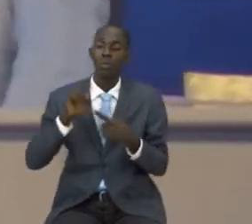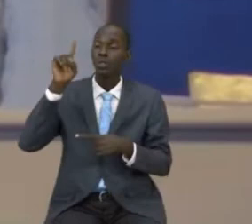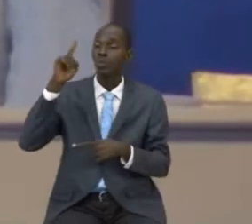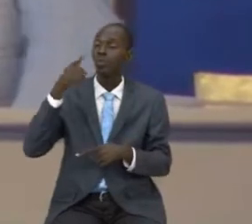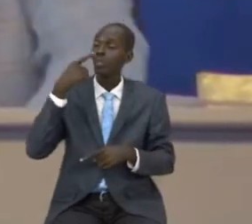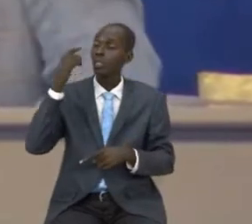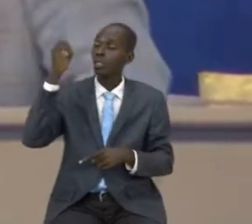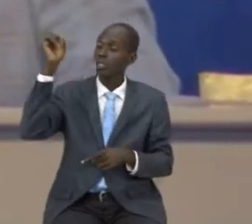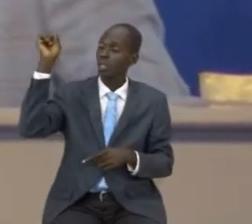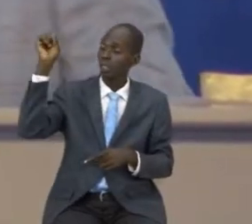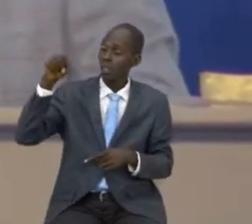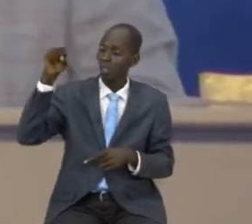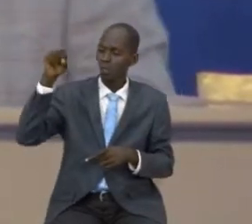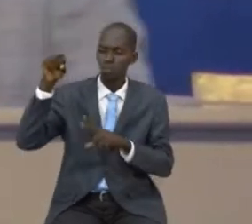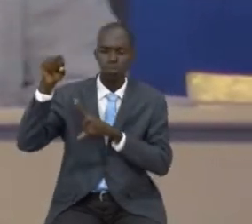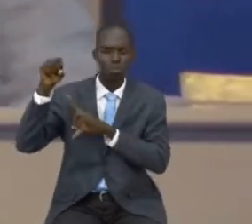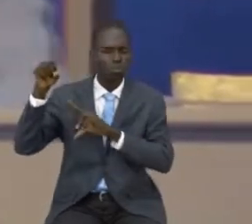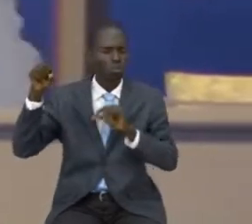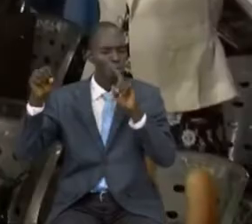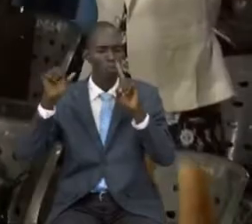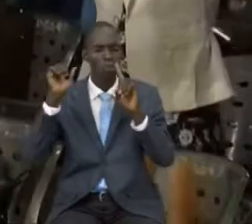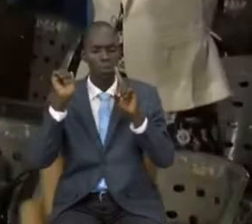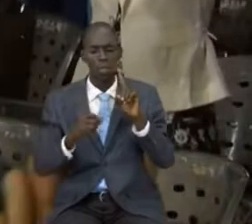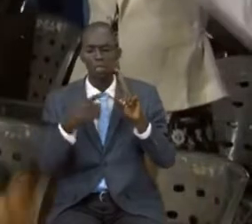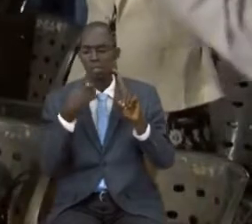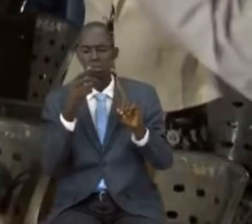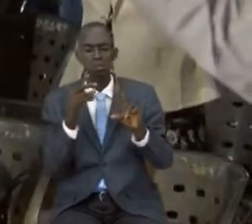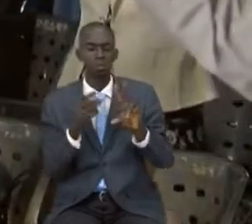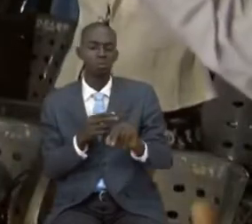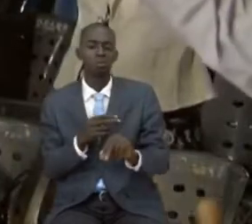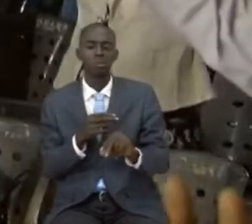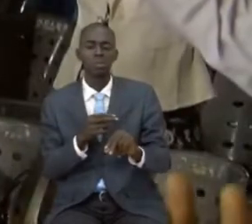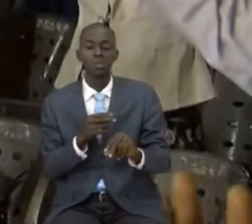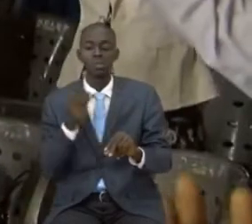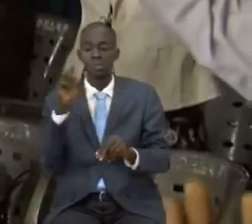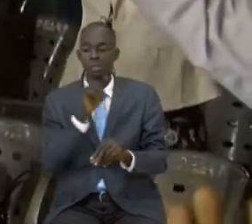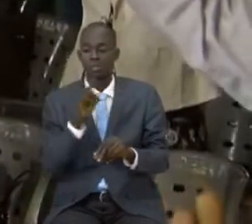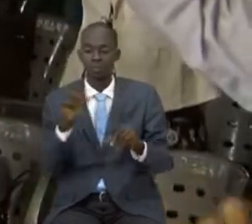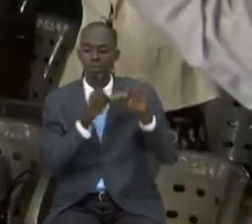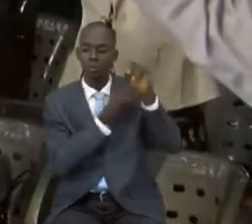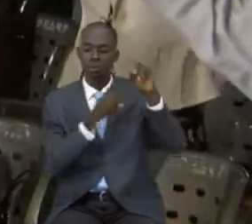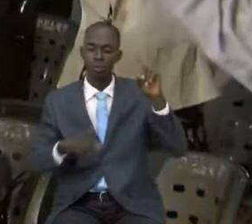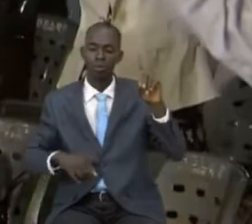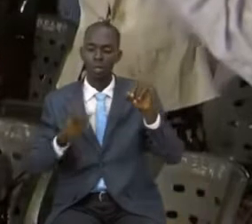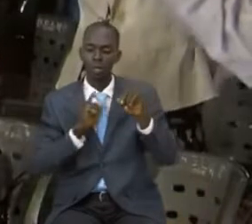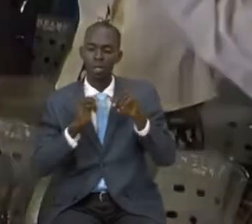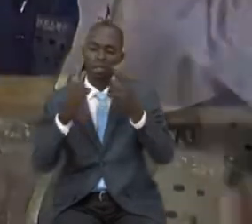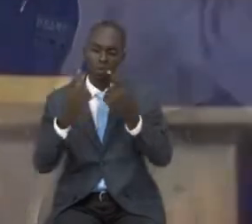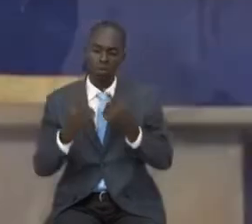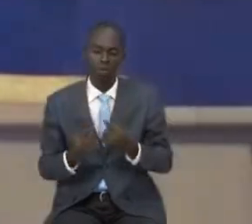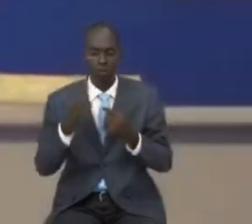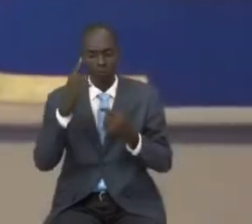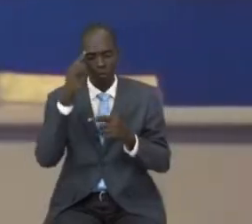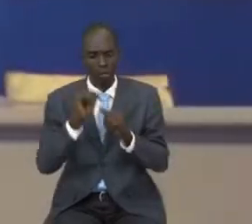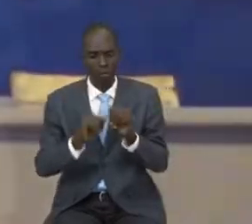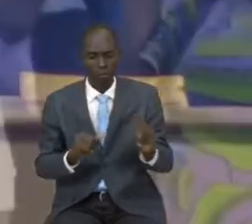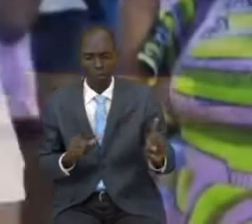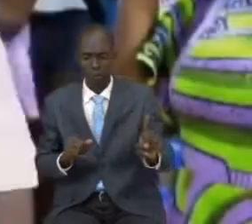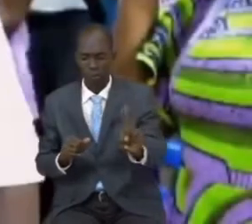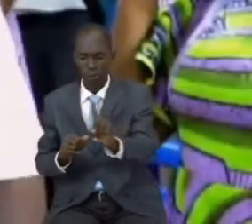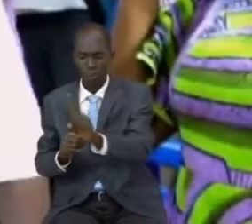yes, nobody can say no. Therefore, Lord, I come for everyone